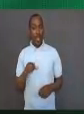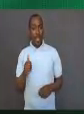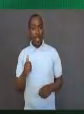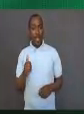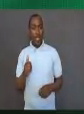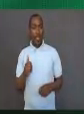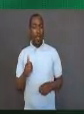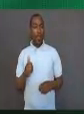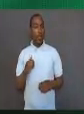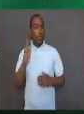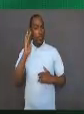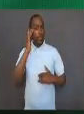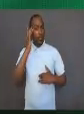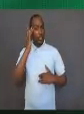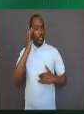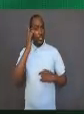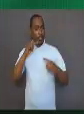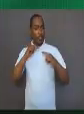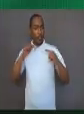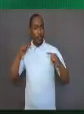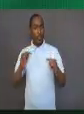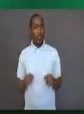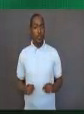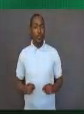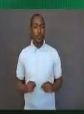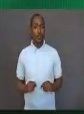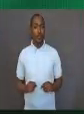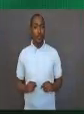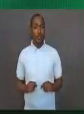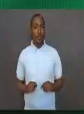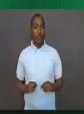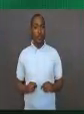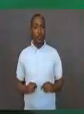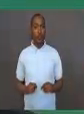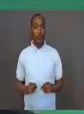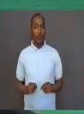to fight off diseases and infections.